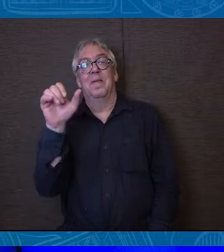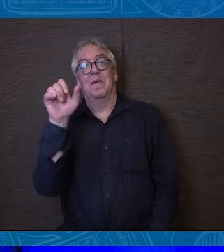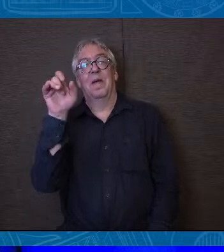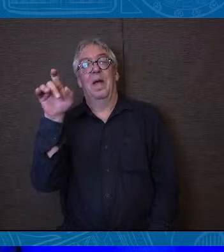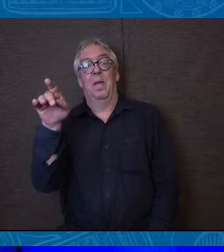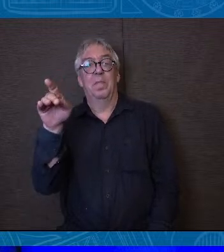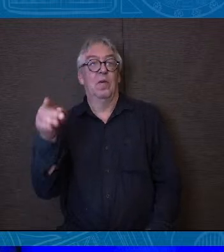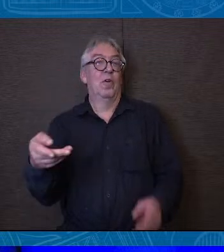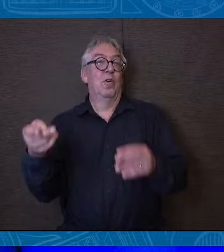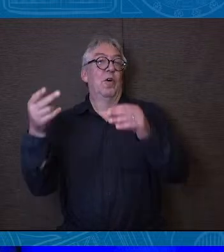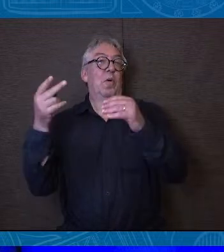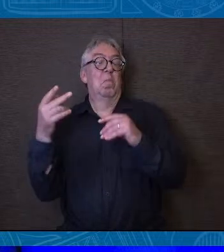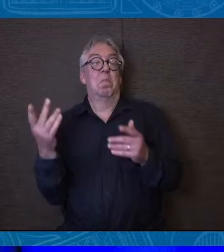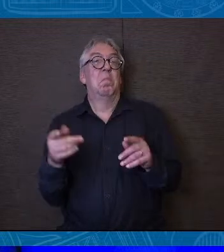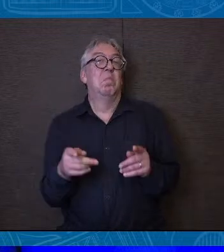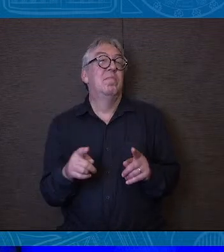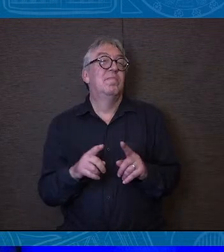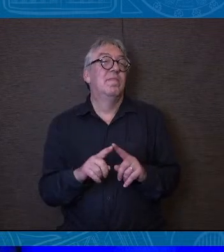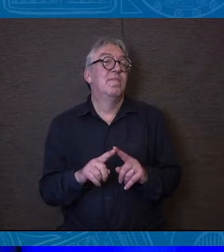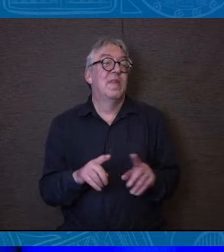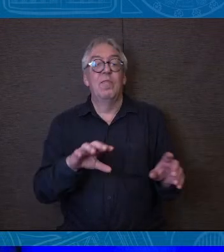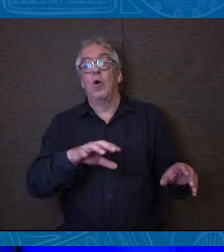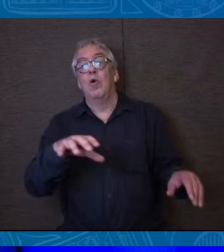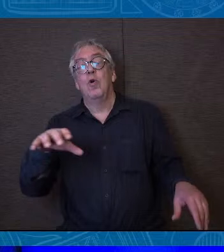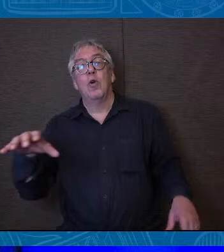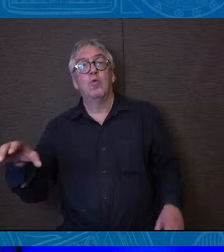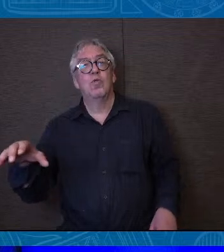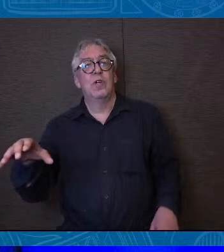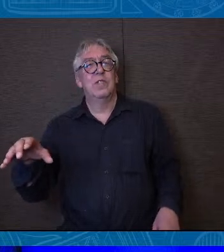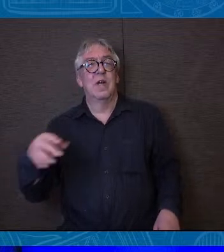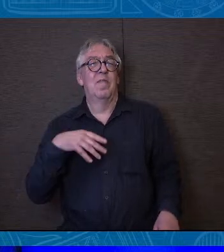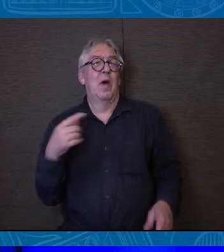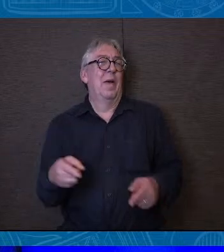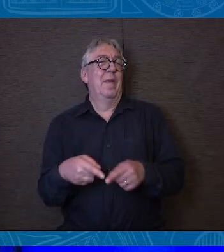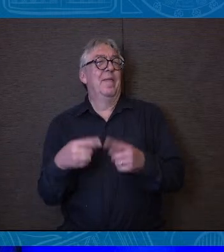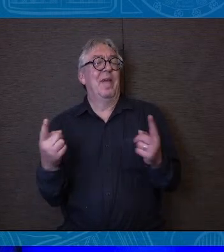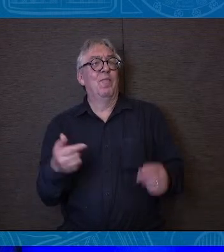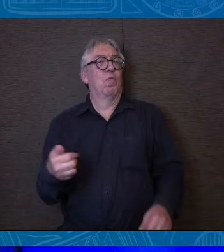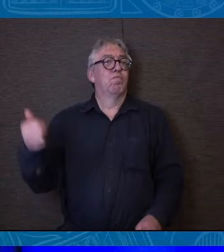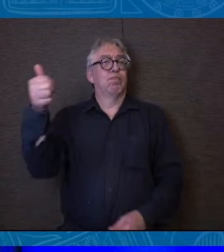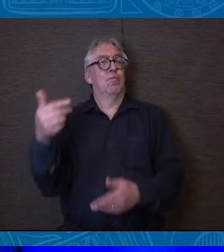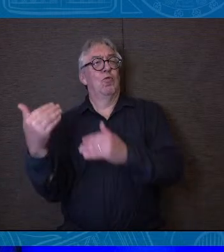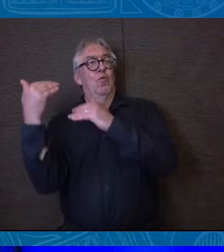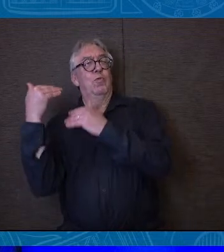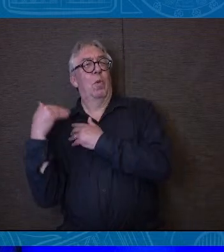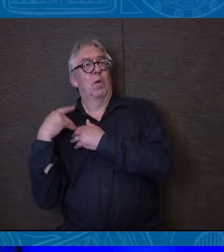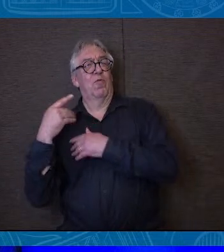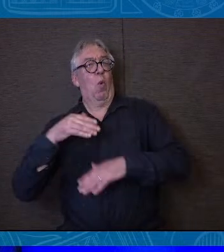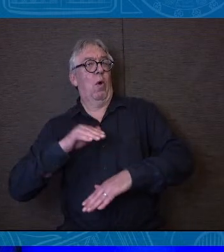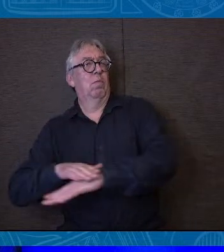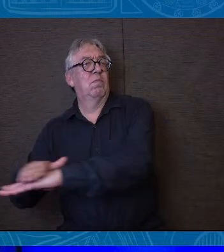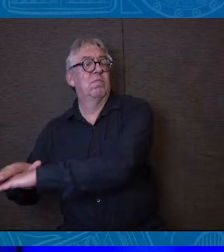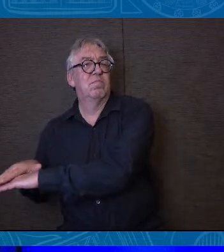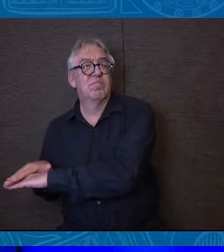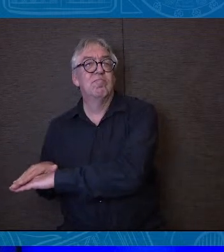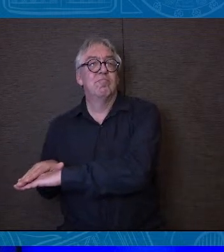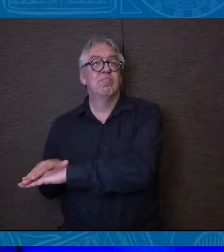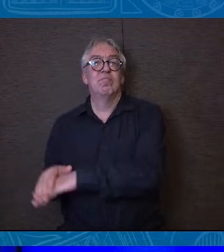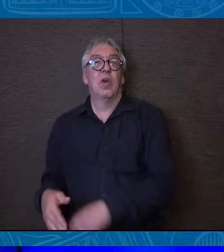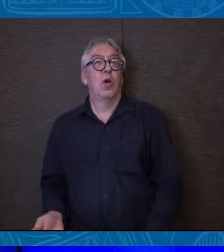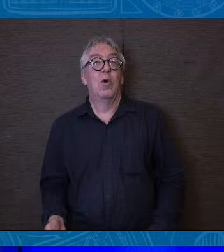be different countries which have to be notified. This is an example from Tanzania. You will see a lot of headers. The template is